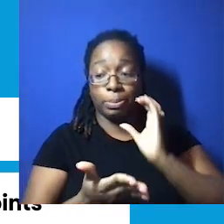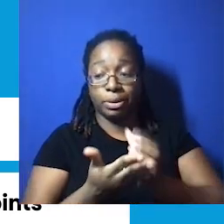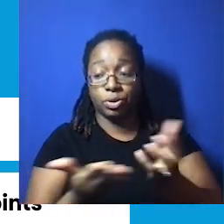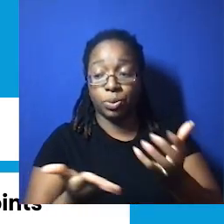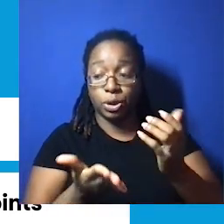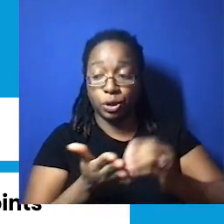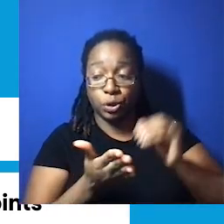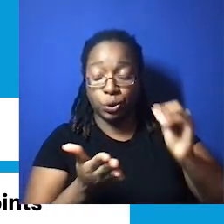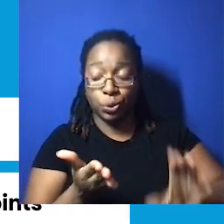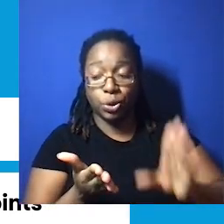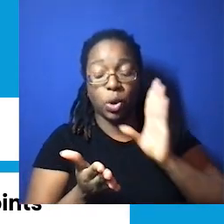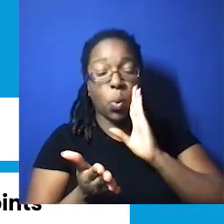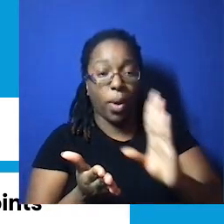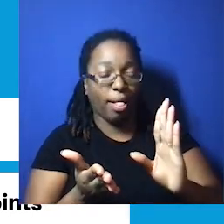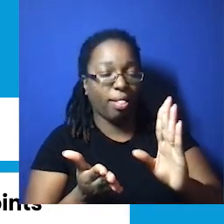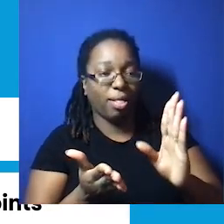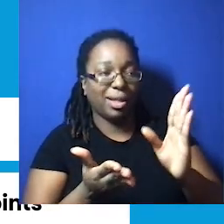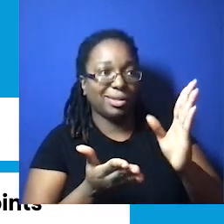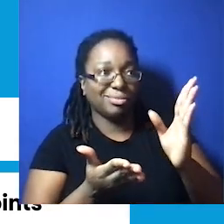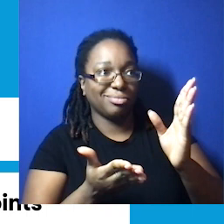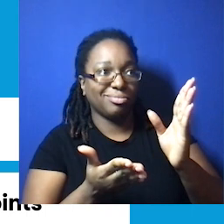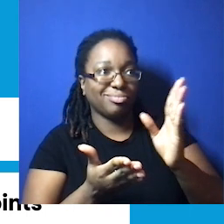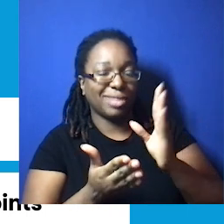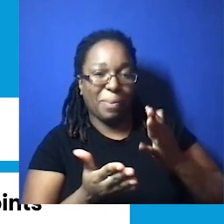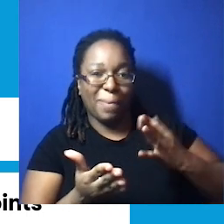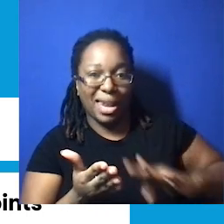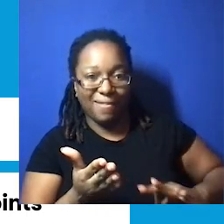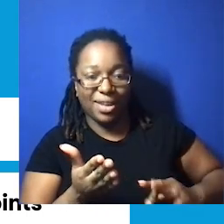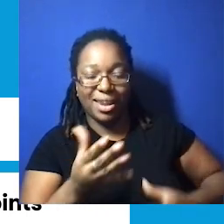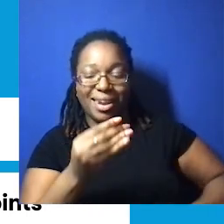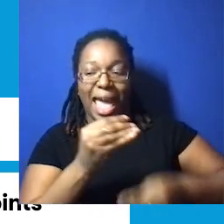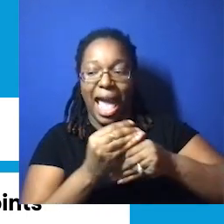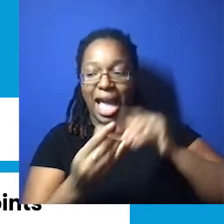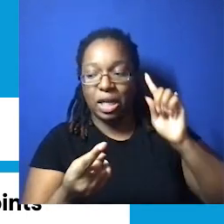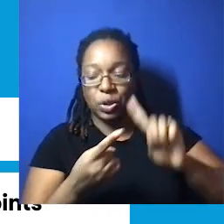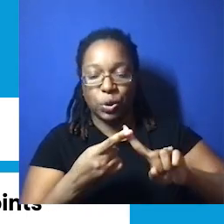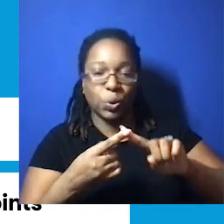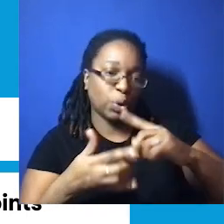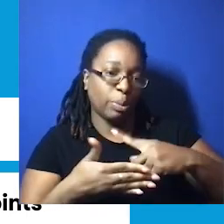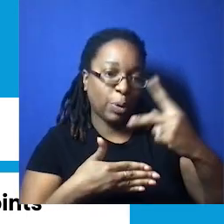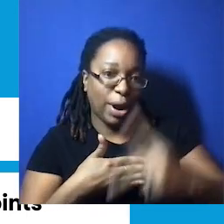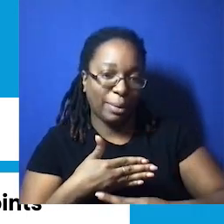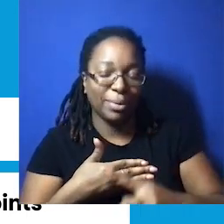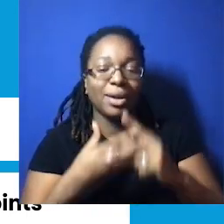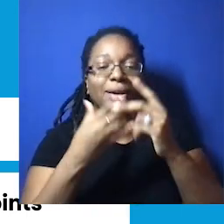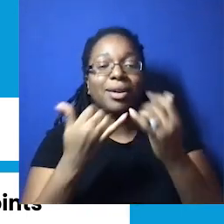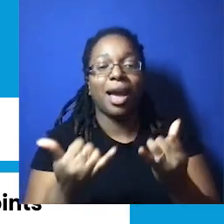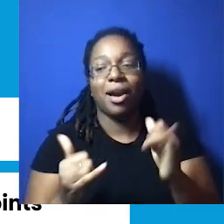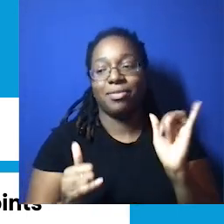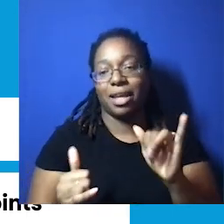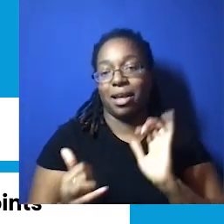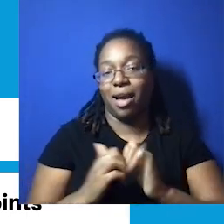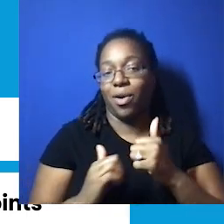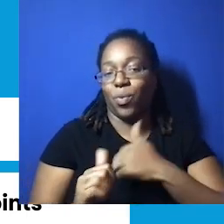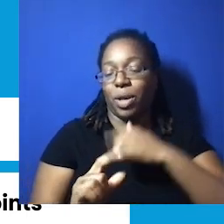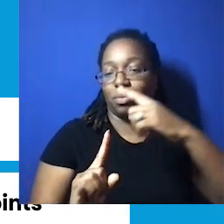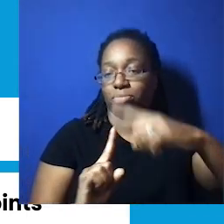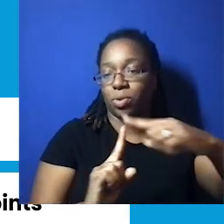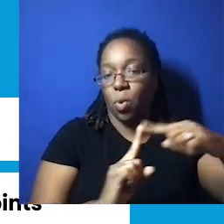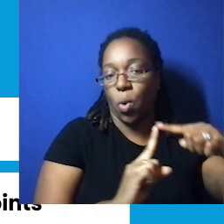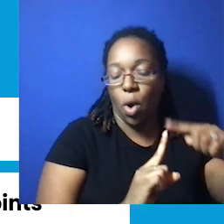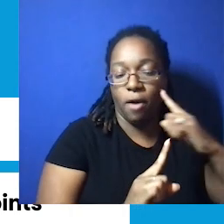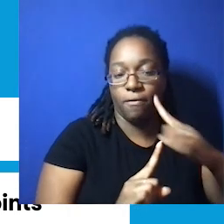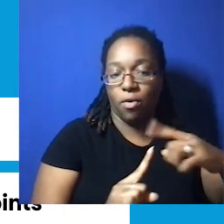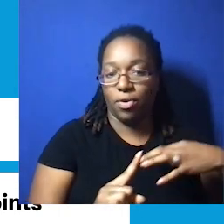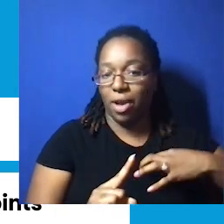student would bring overall. So really, this is how we score, looking at your whole application, putting it together. Did you think through